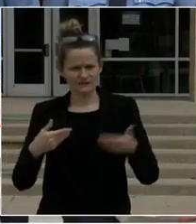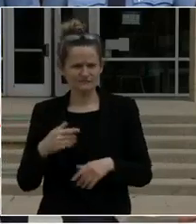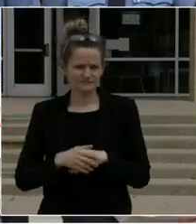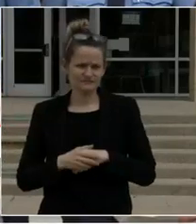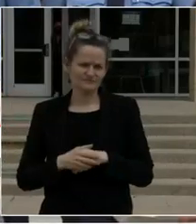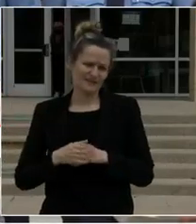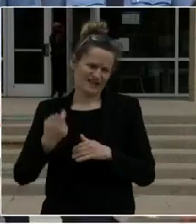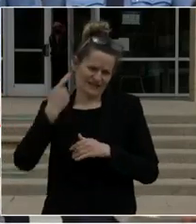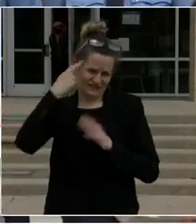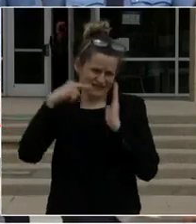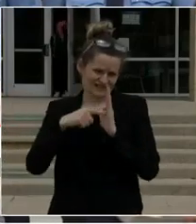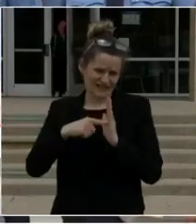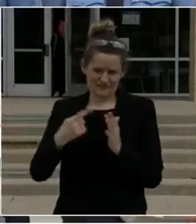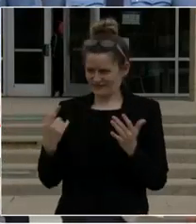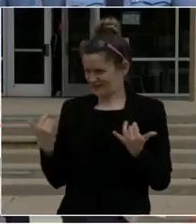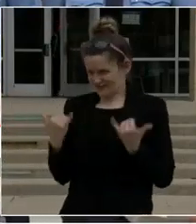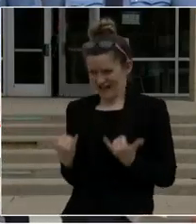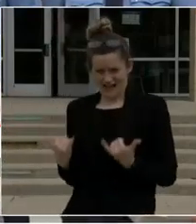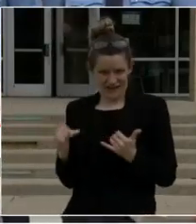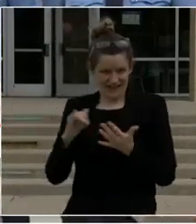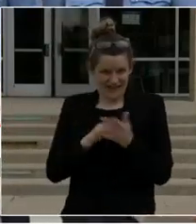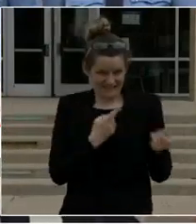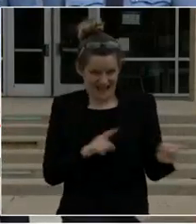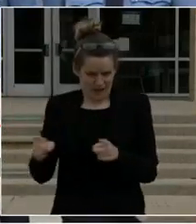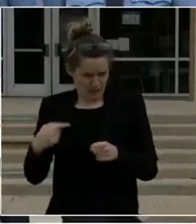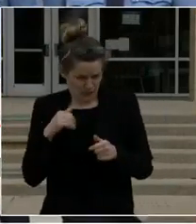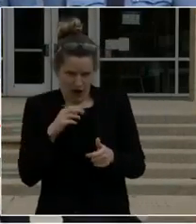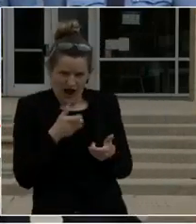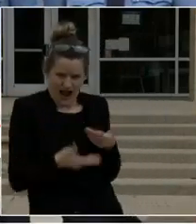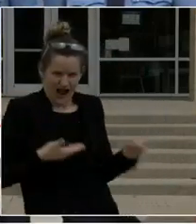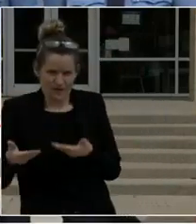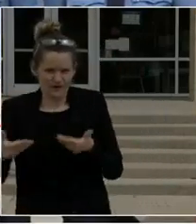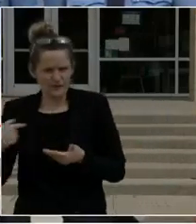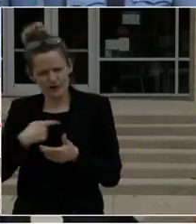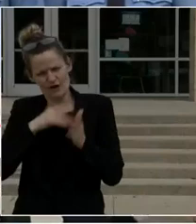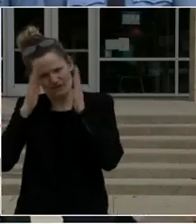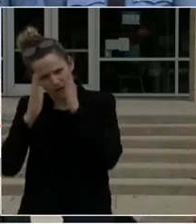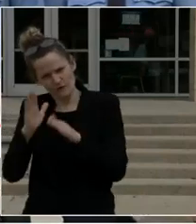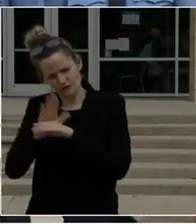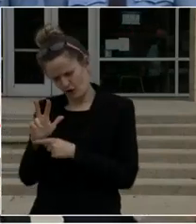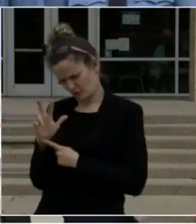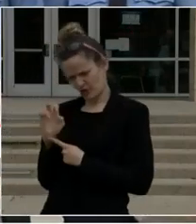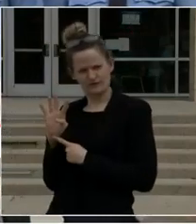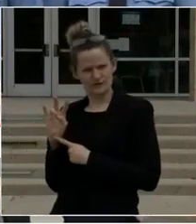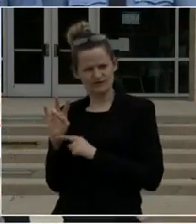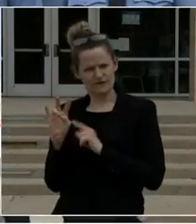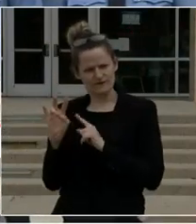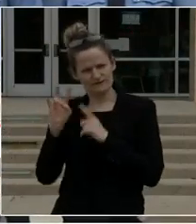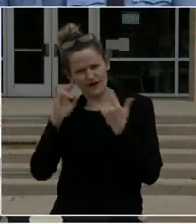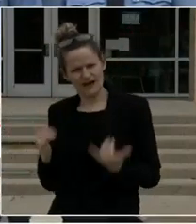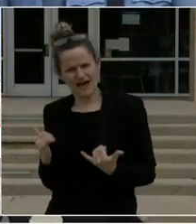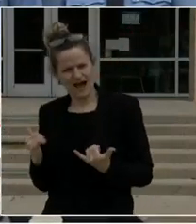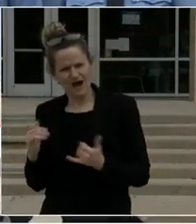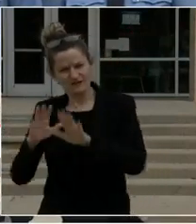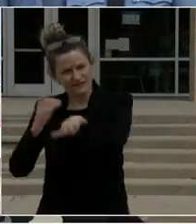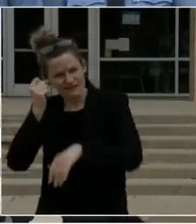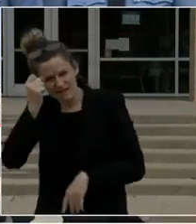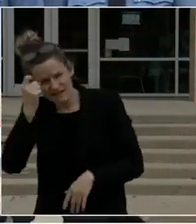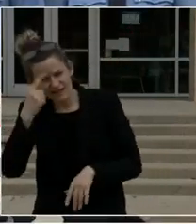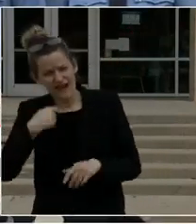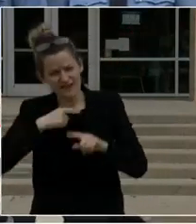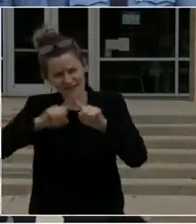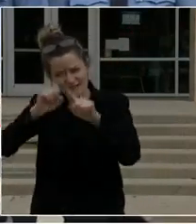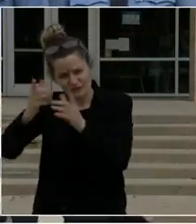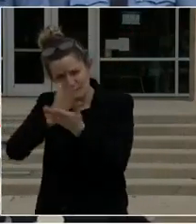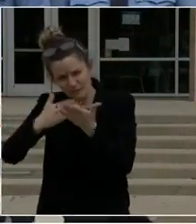One other thing, as the mayor mentioned, yeah, let's focus on the 347 for right now, but here's the other real part to that. At the end of the day, the